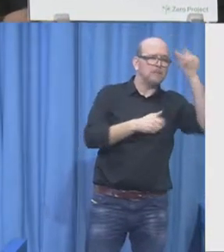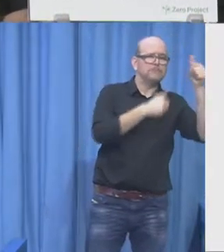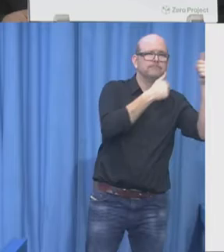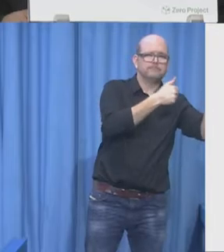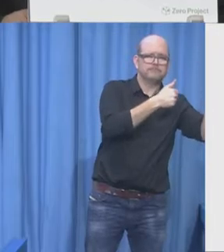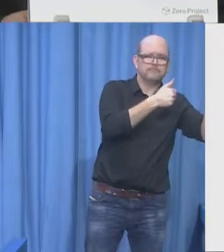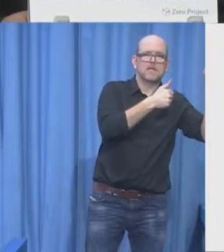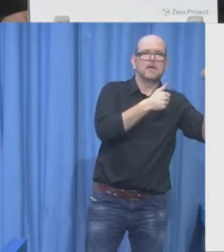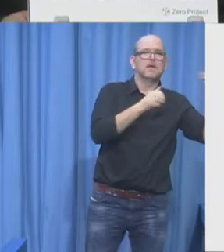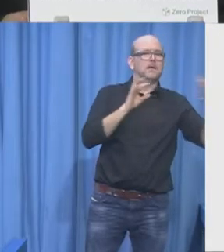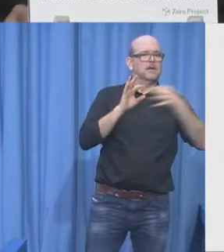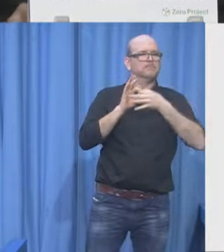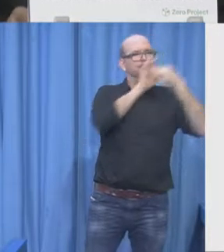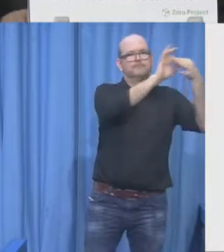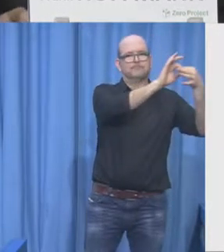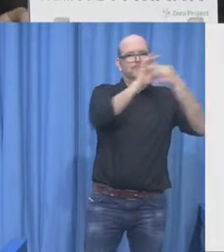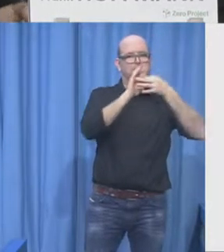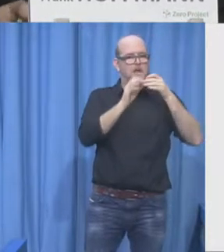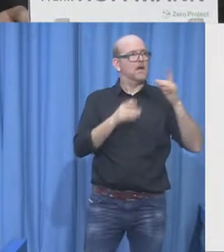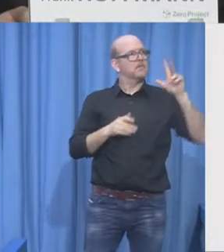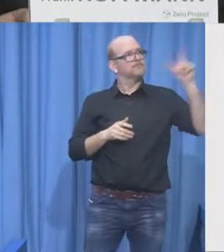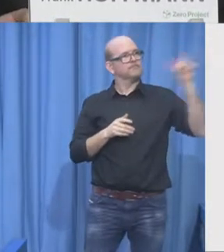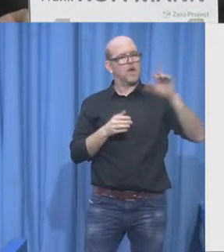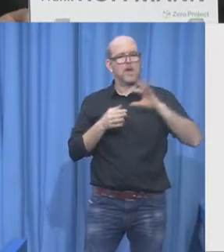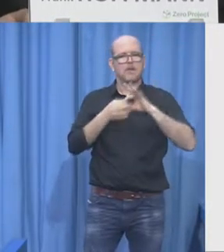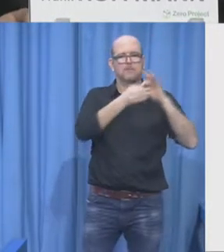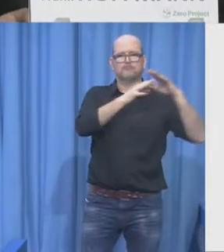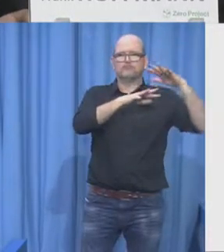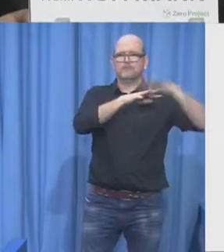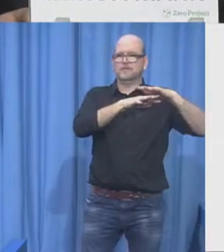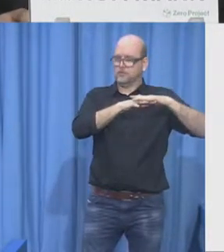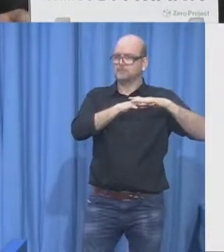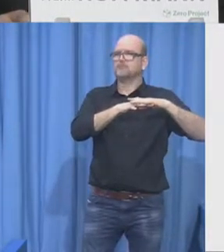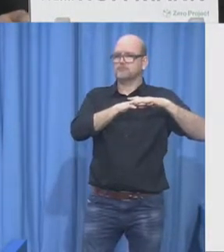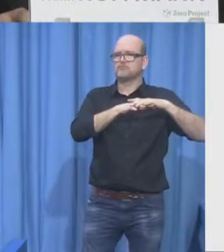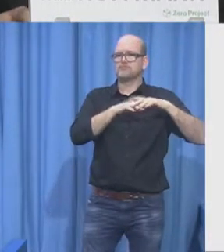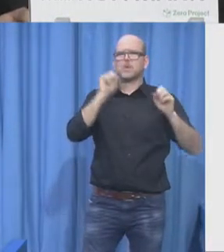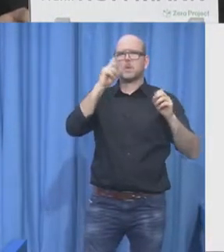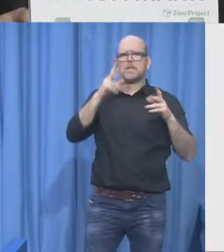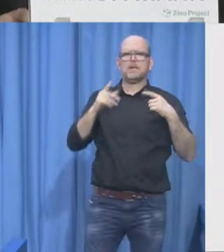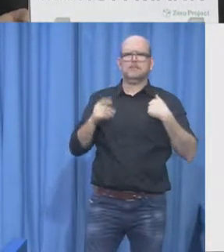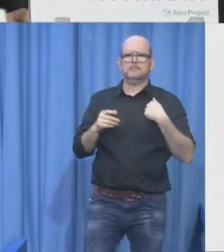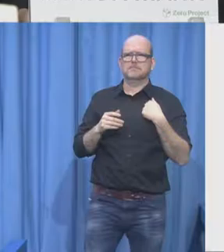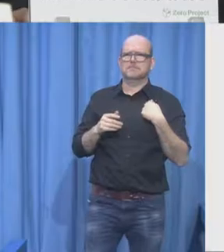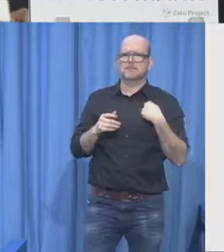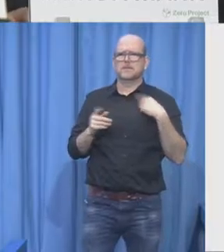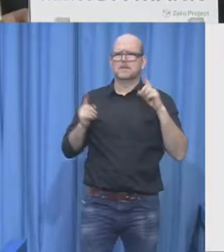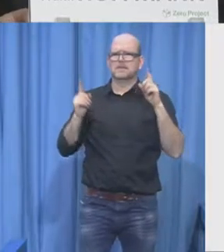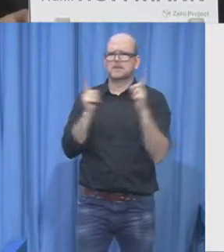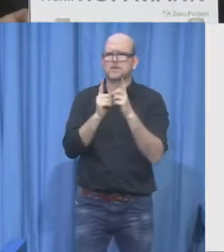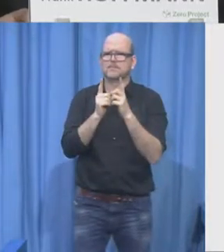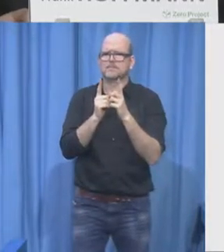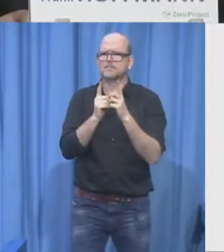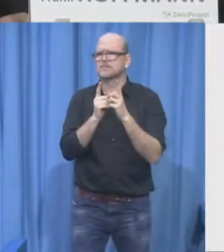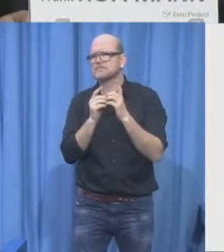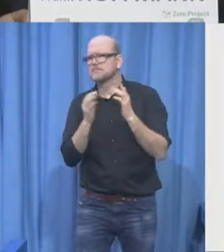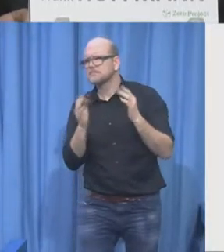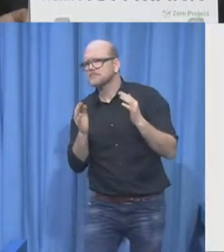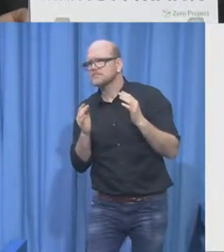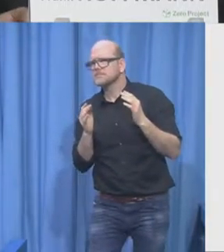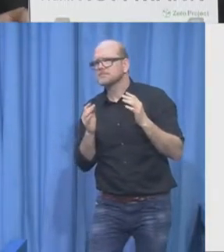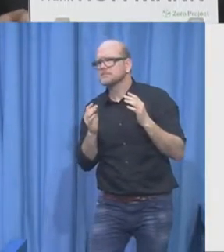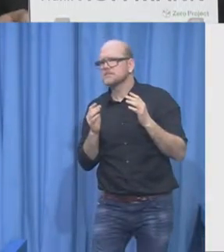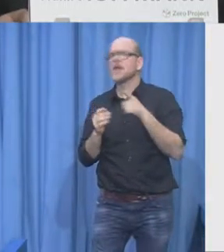short business card, more or less. What is Discovering Hand doing? It's a German social enterprise,